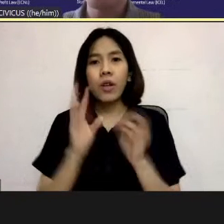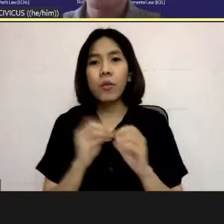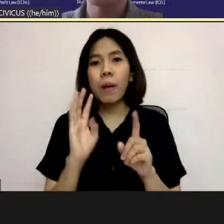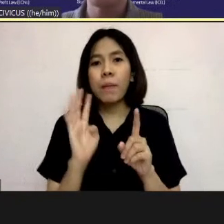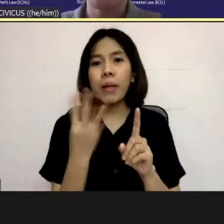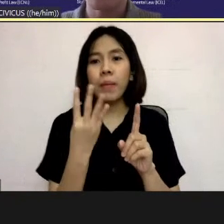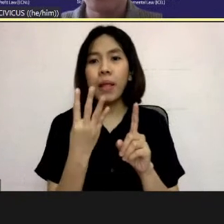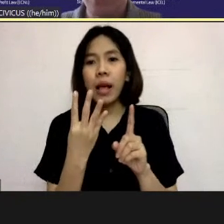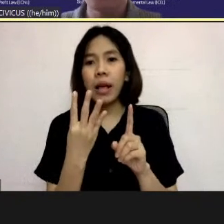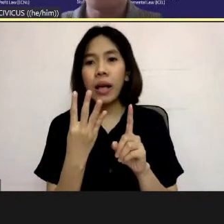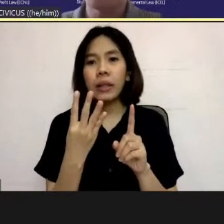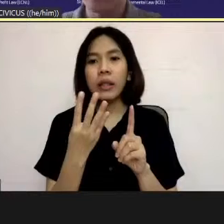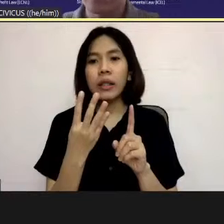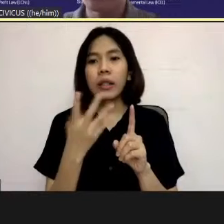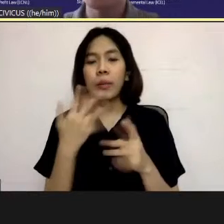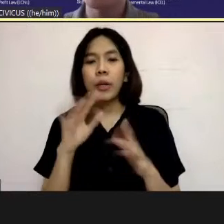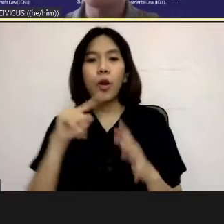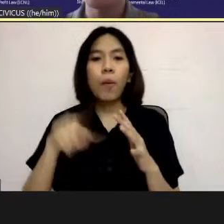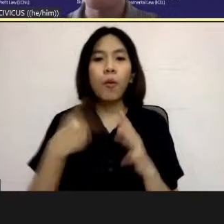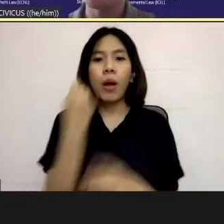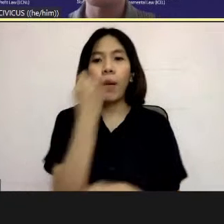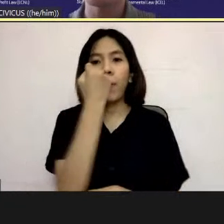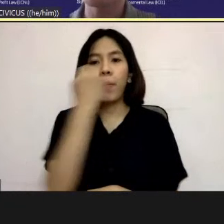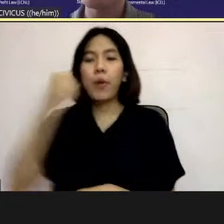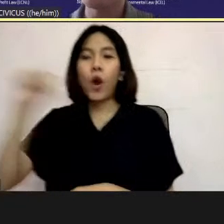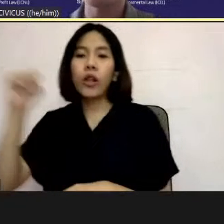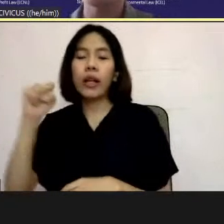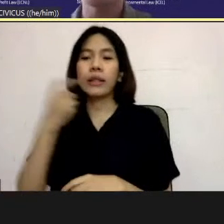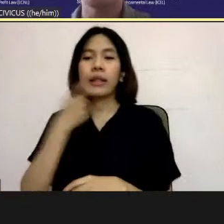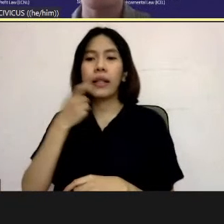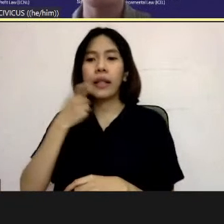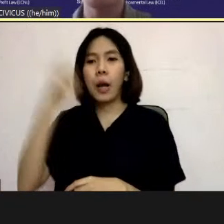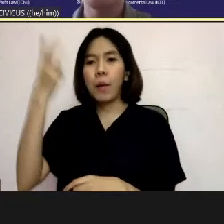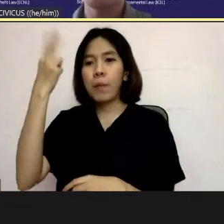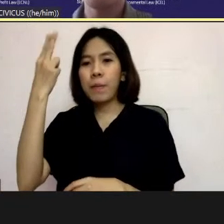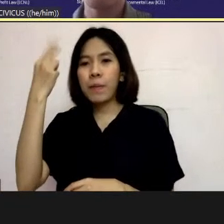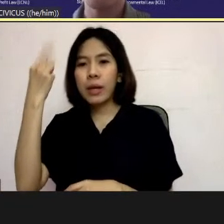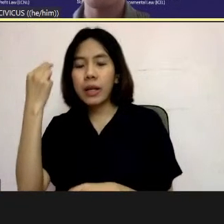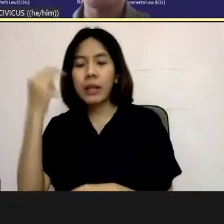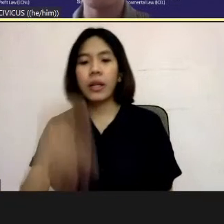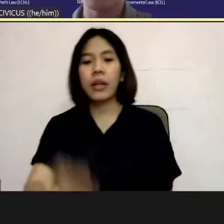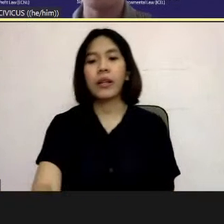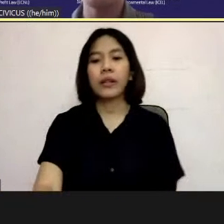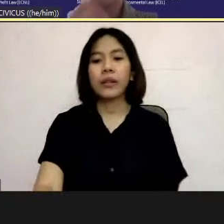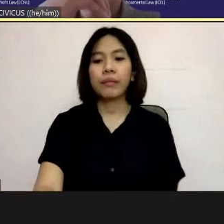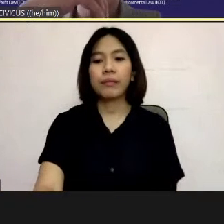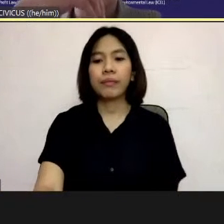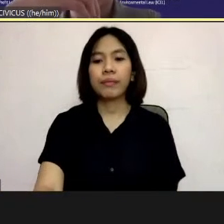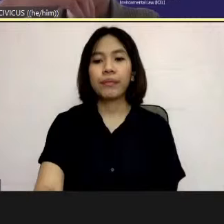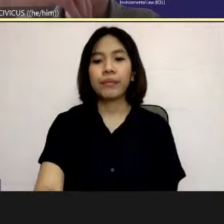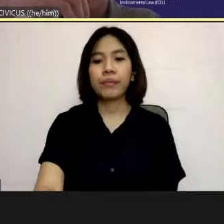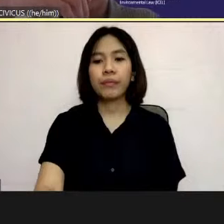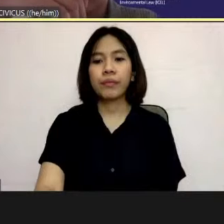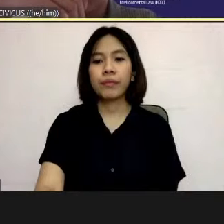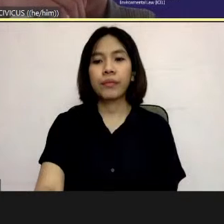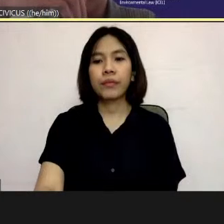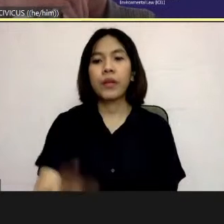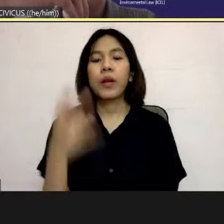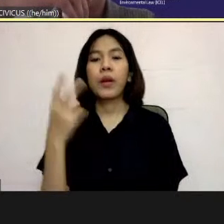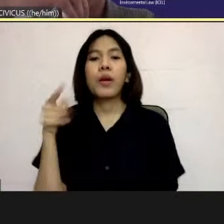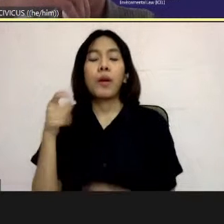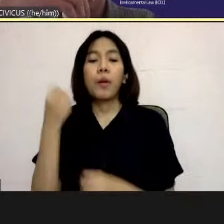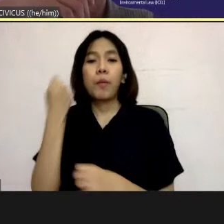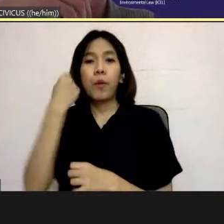where the protesters are detained and the authorities have used excessive force against protesters in at least 12